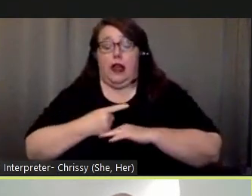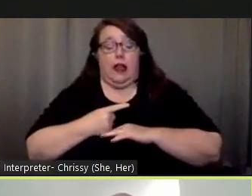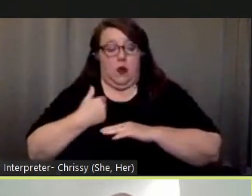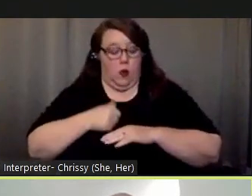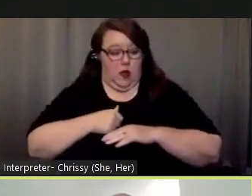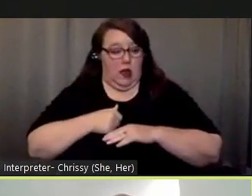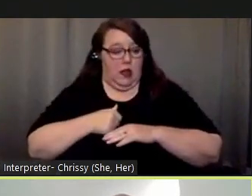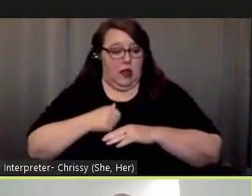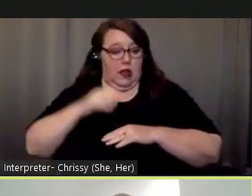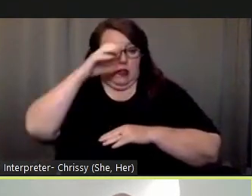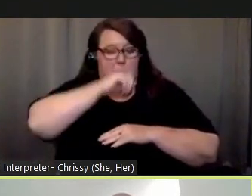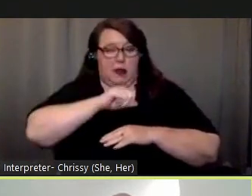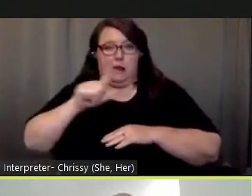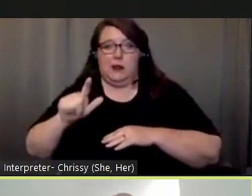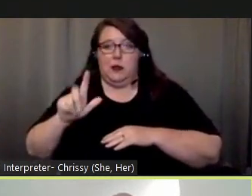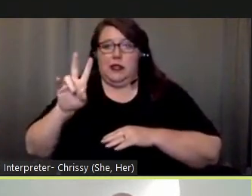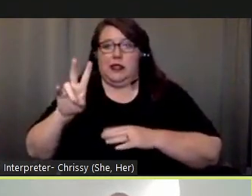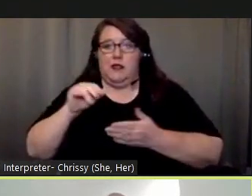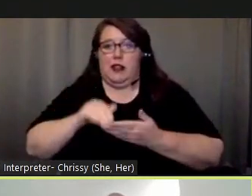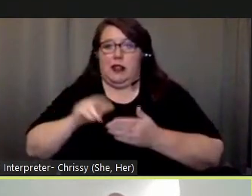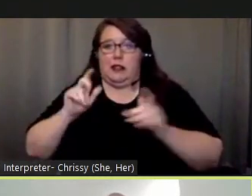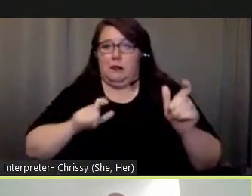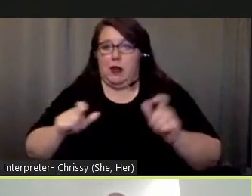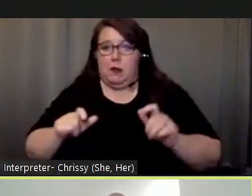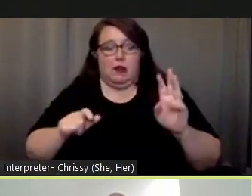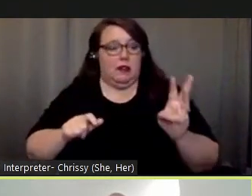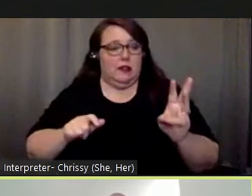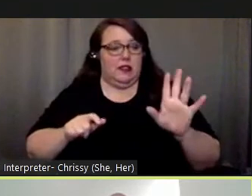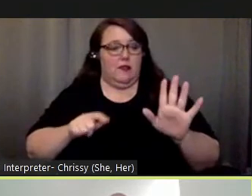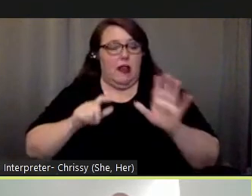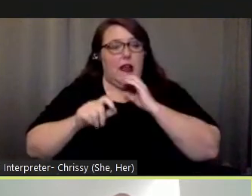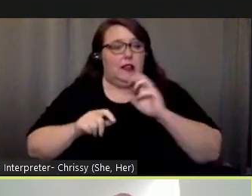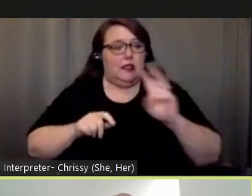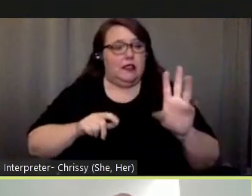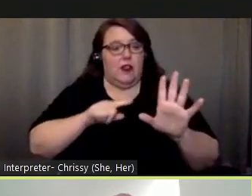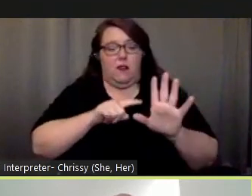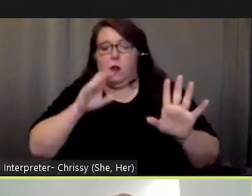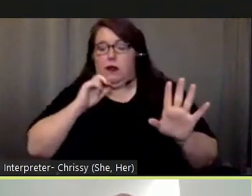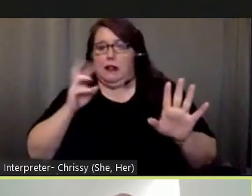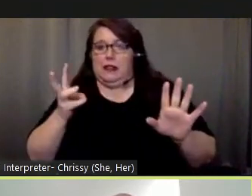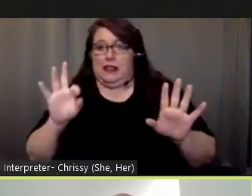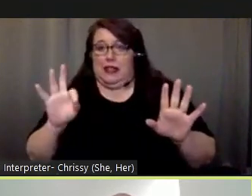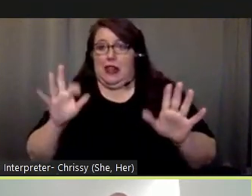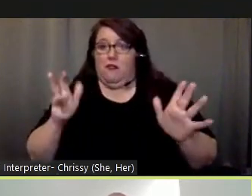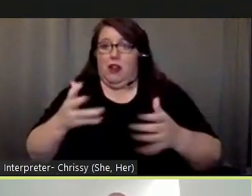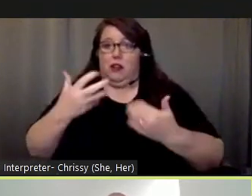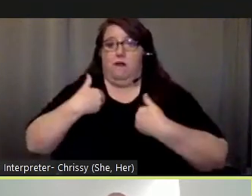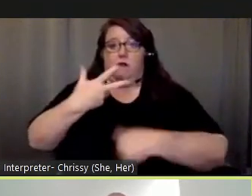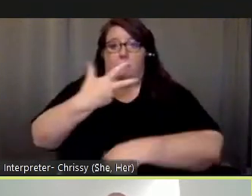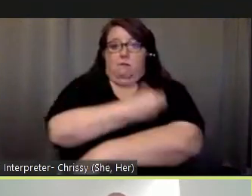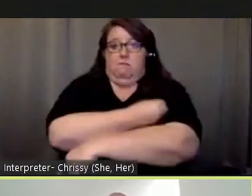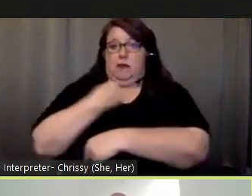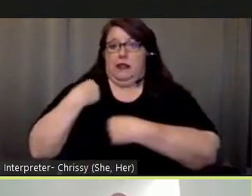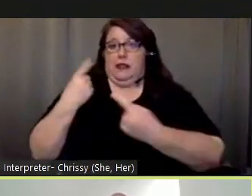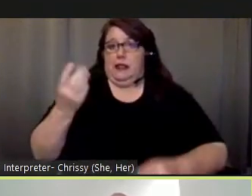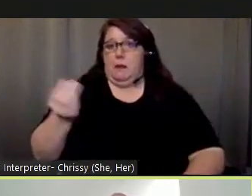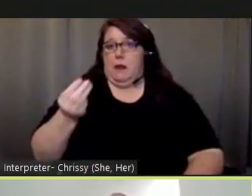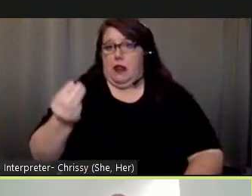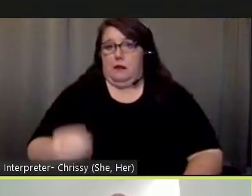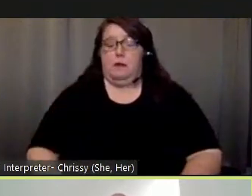that 27,000 people between 65 and 69 have received vaccine since Monday.